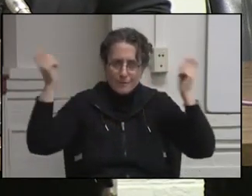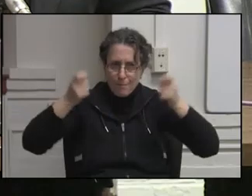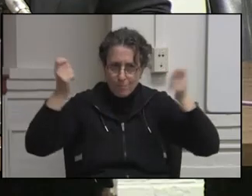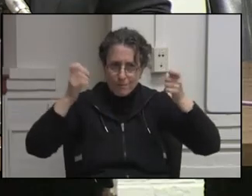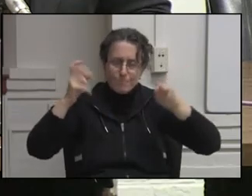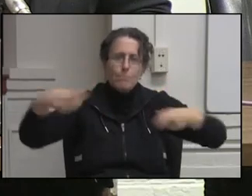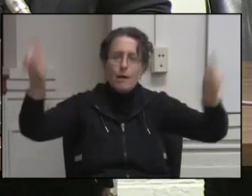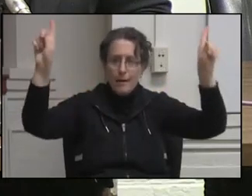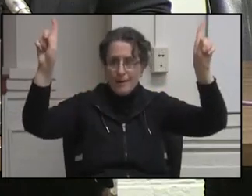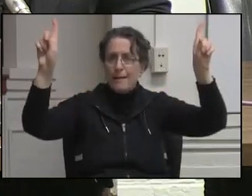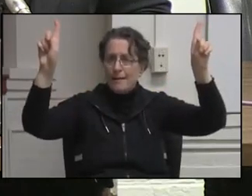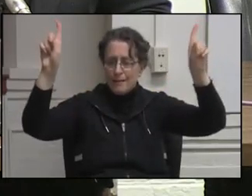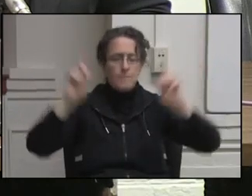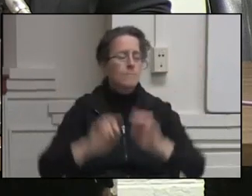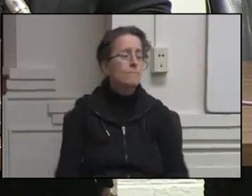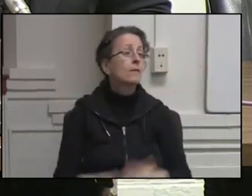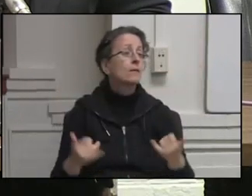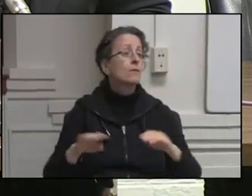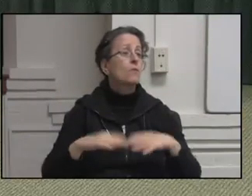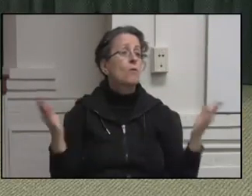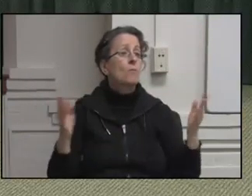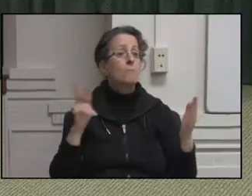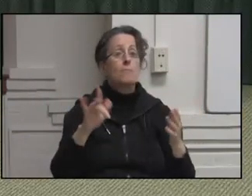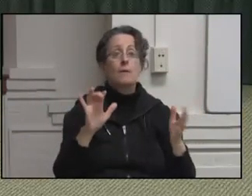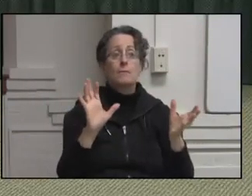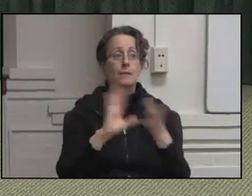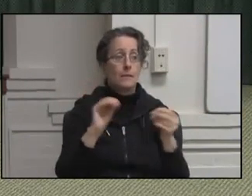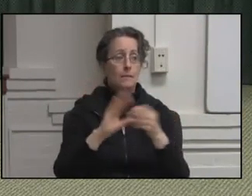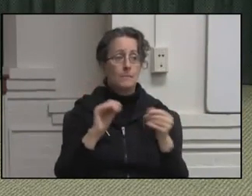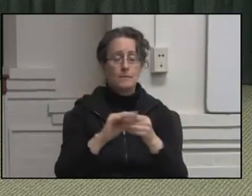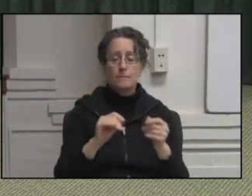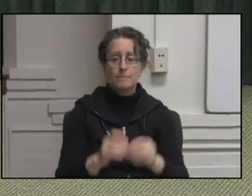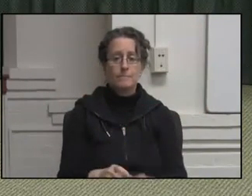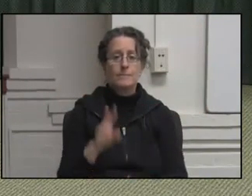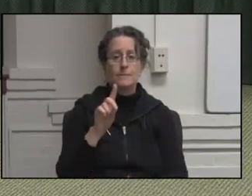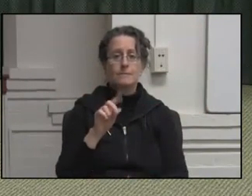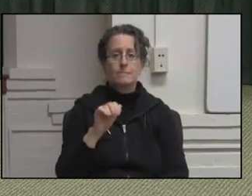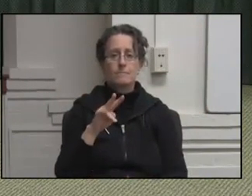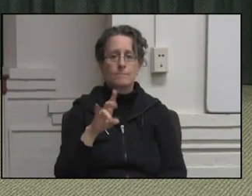you. At this point, I'm going to open it up to public comment. David?